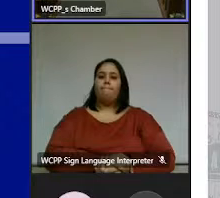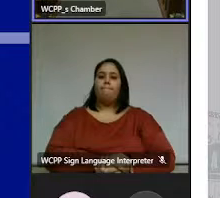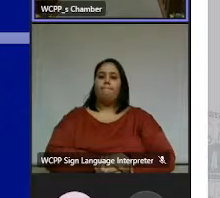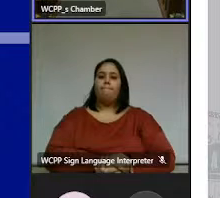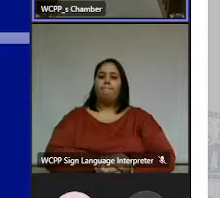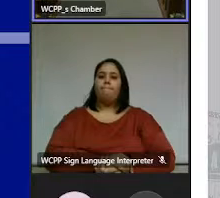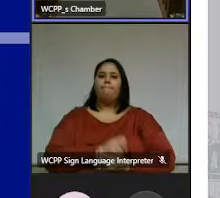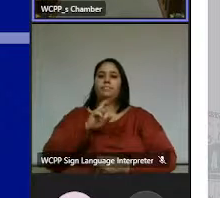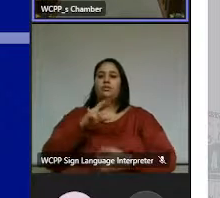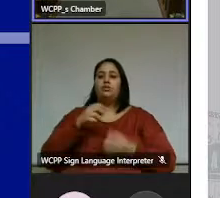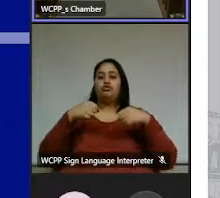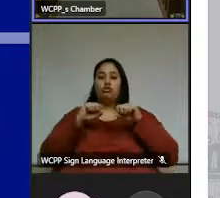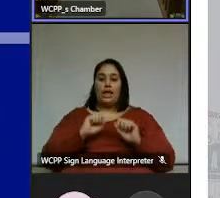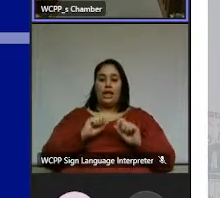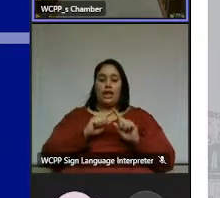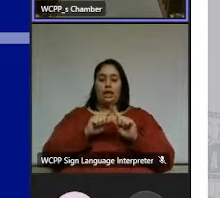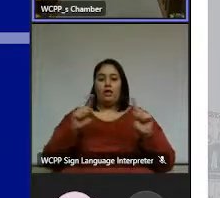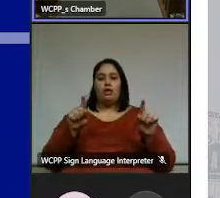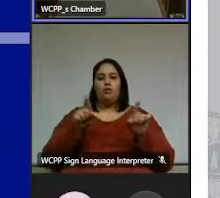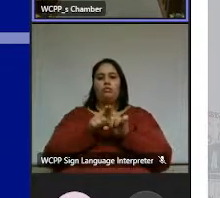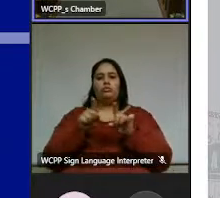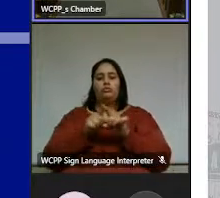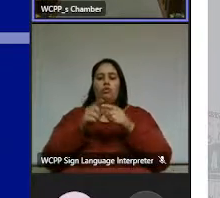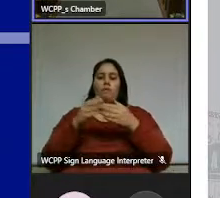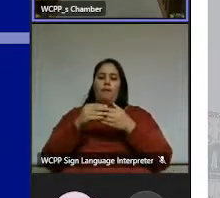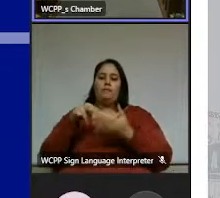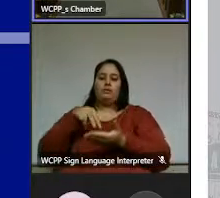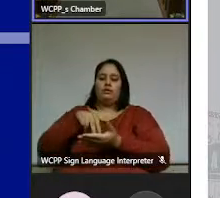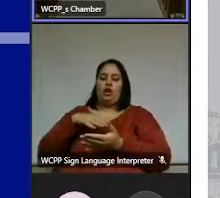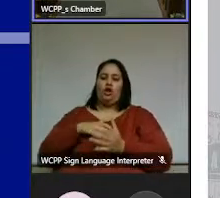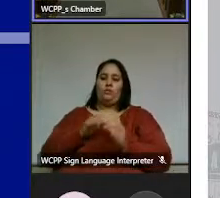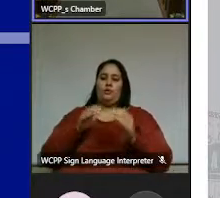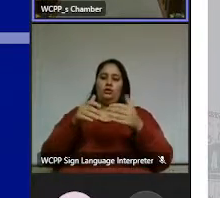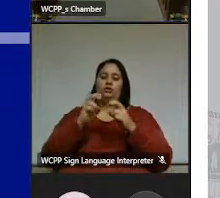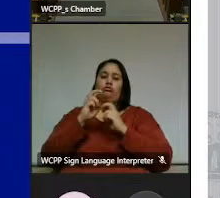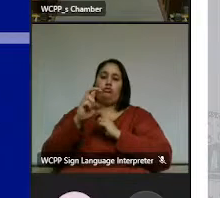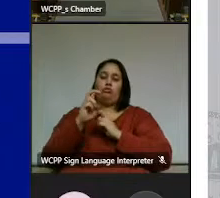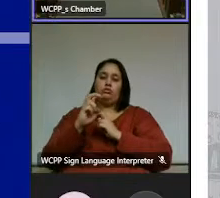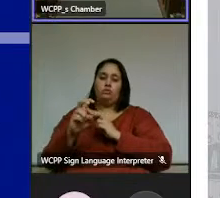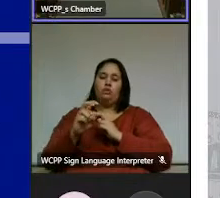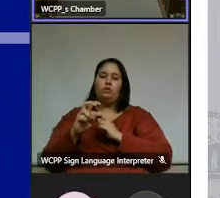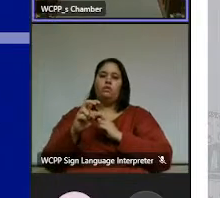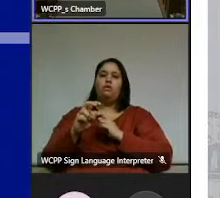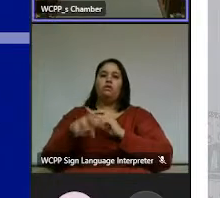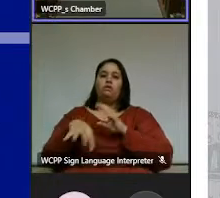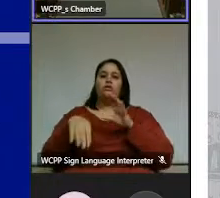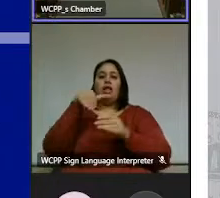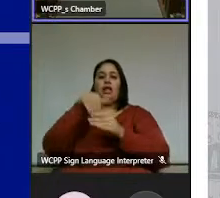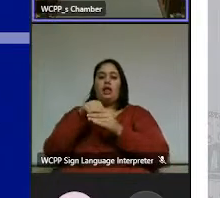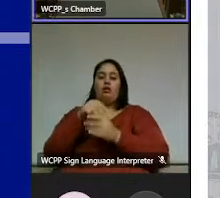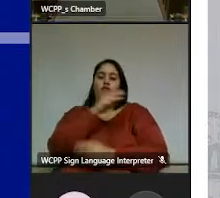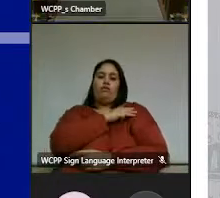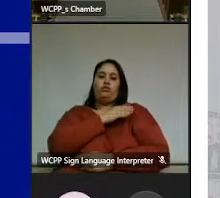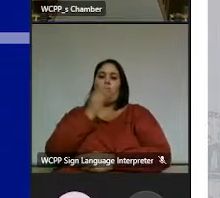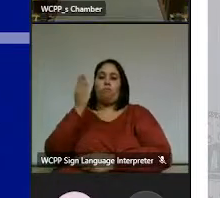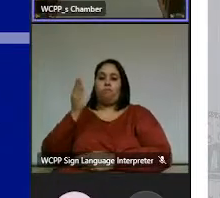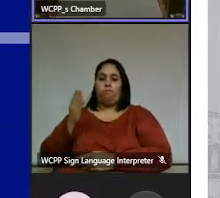Mr. Chair, members of the Standing Committee on Transport, elected officials online,